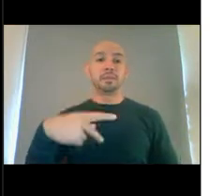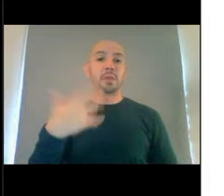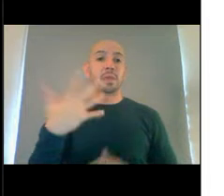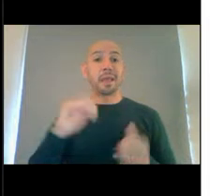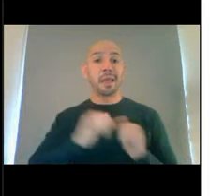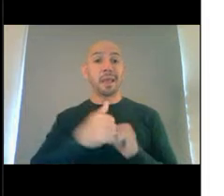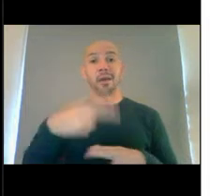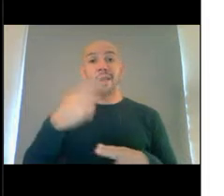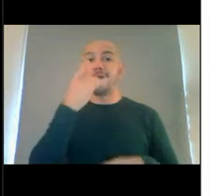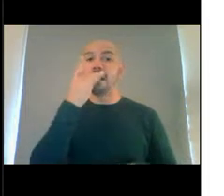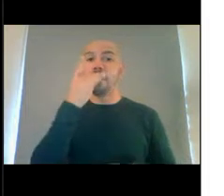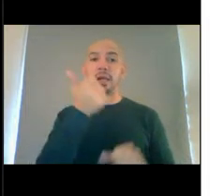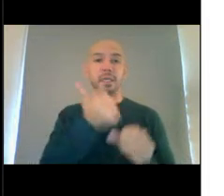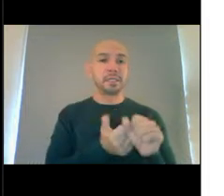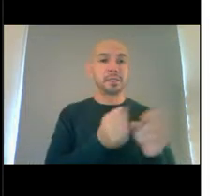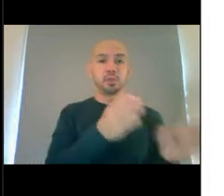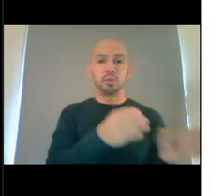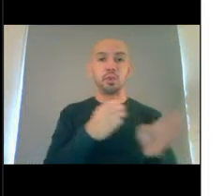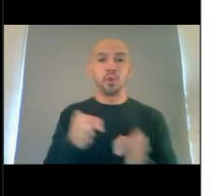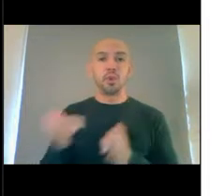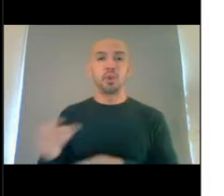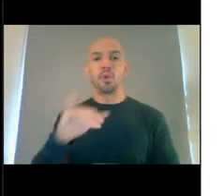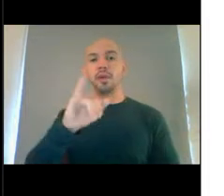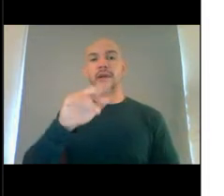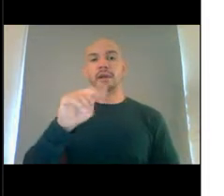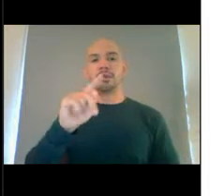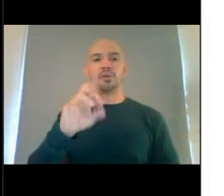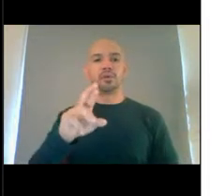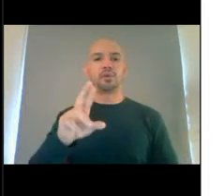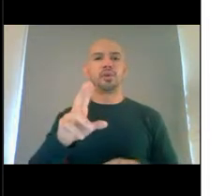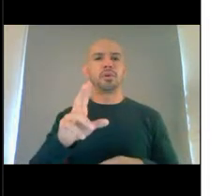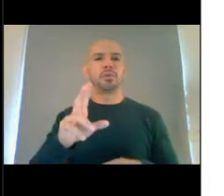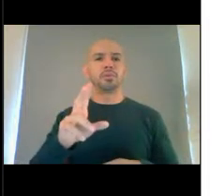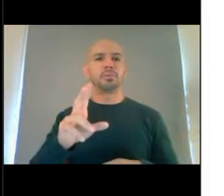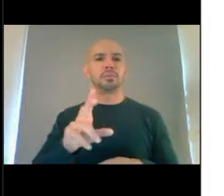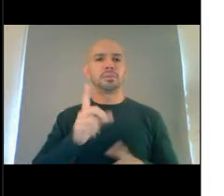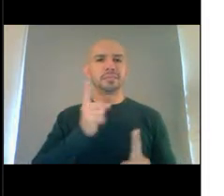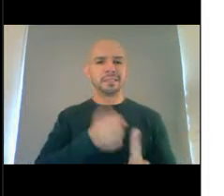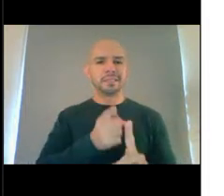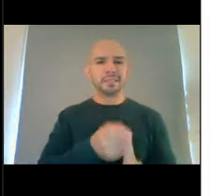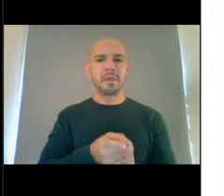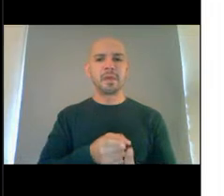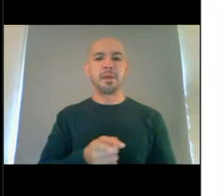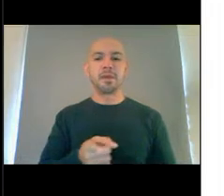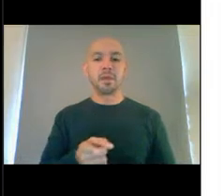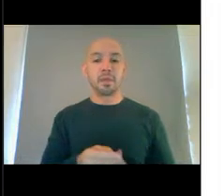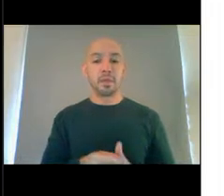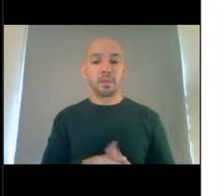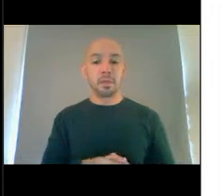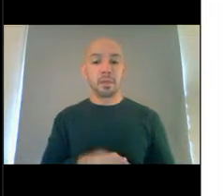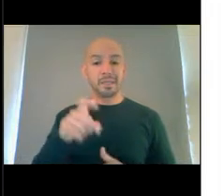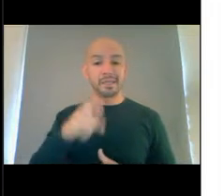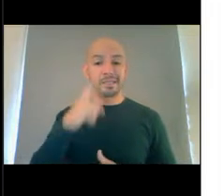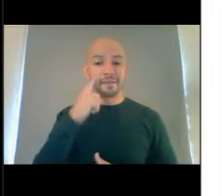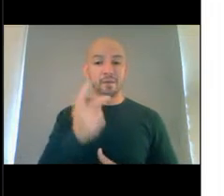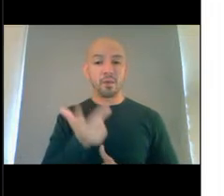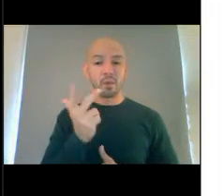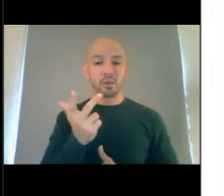corridors multimodal interdisciplinary needs with brief text sections and company